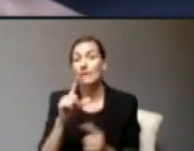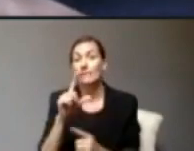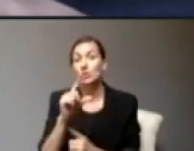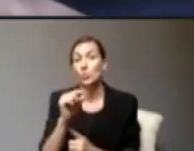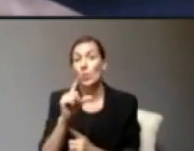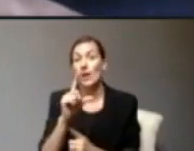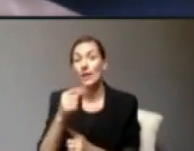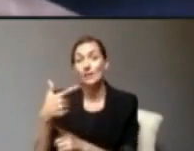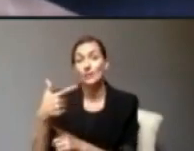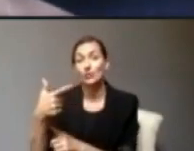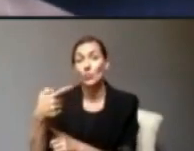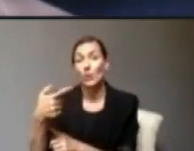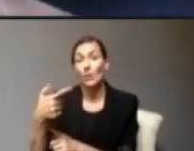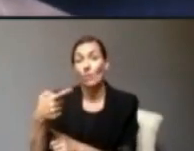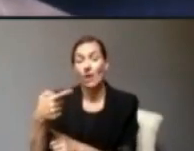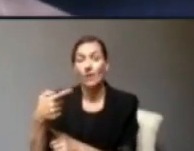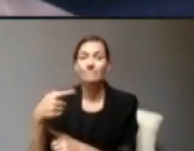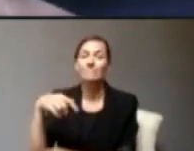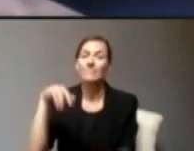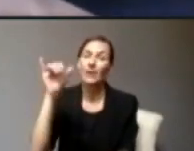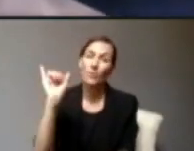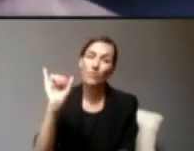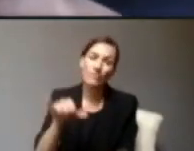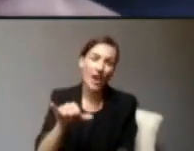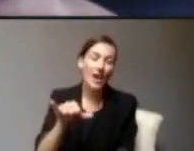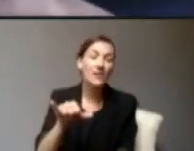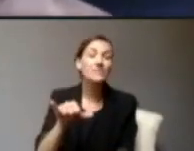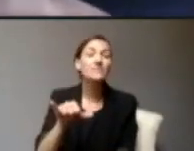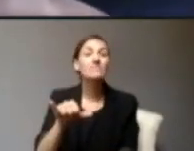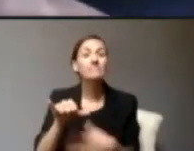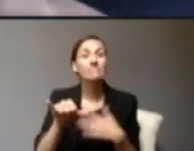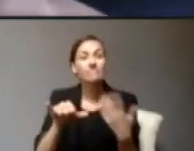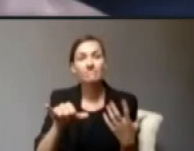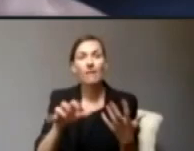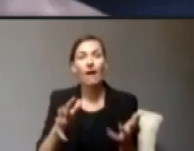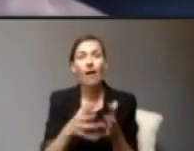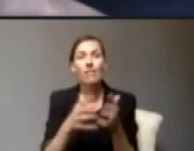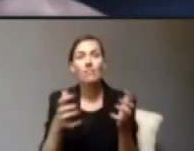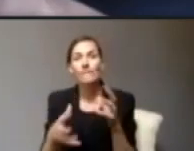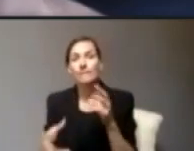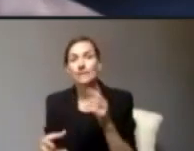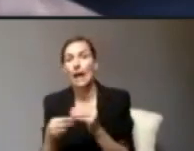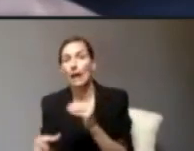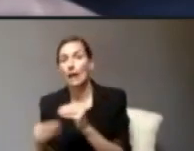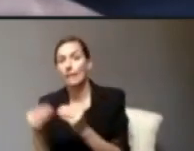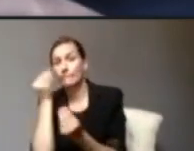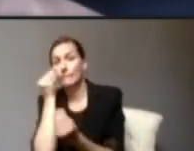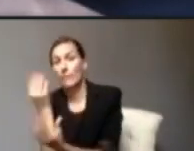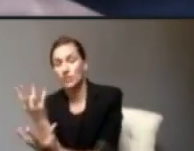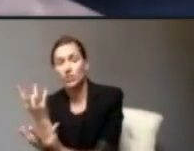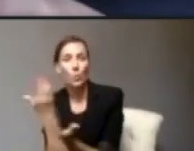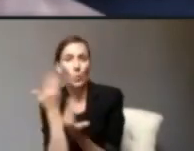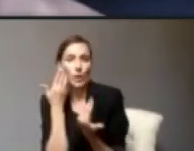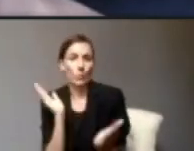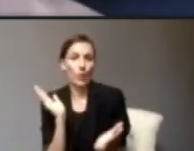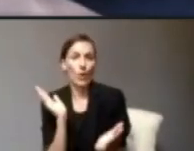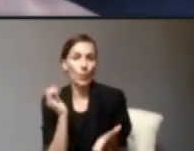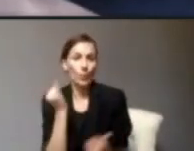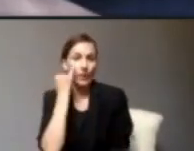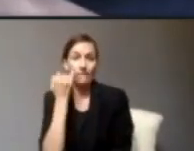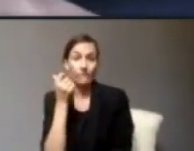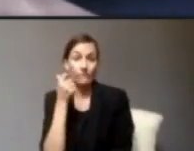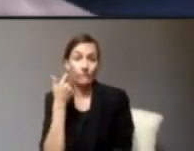2021. Now that comes with a lot of caveats that we don't know how well any of the 3 vaccines are going to